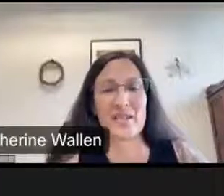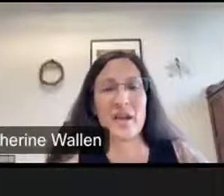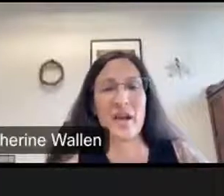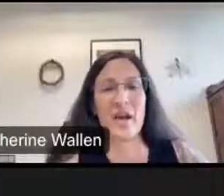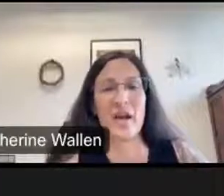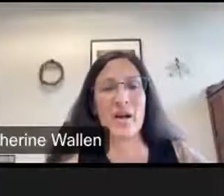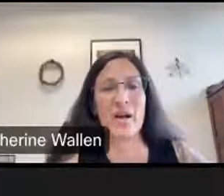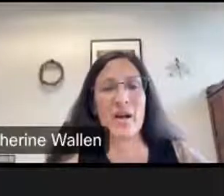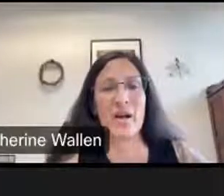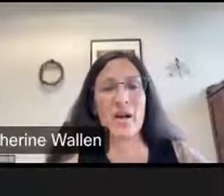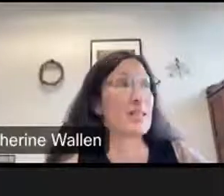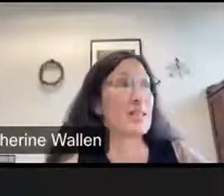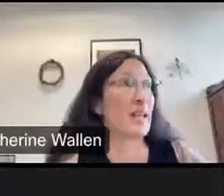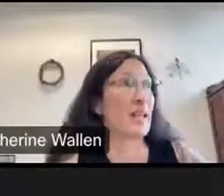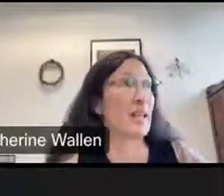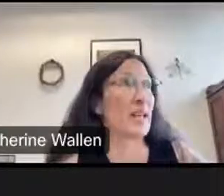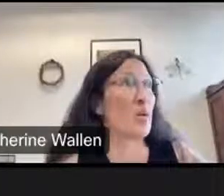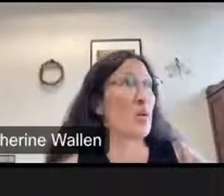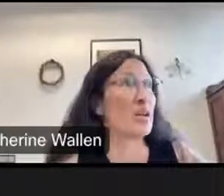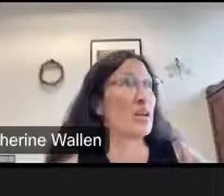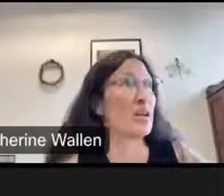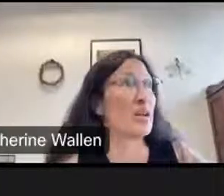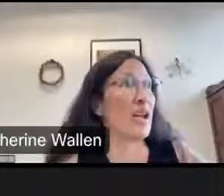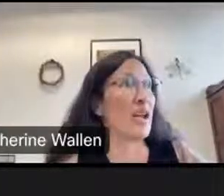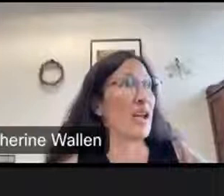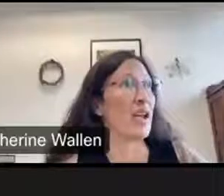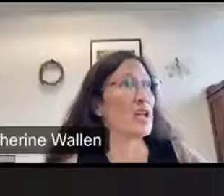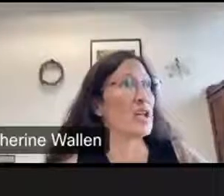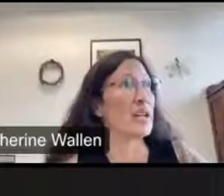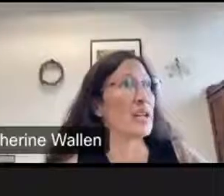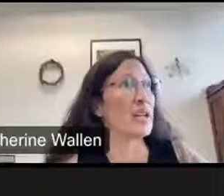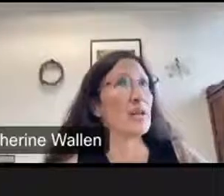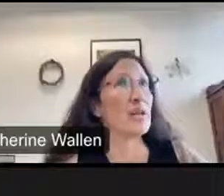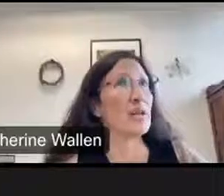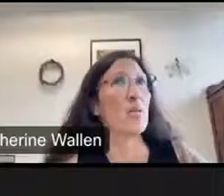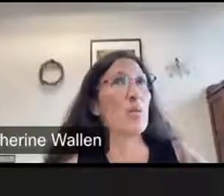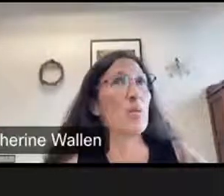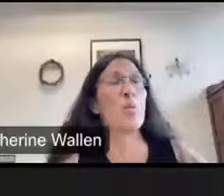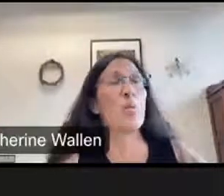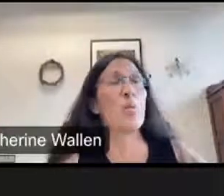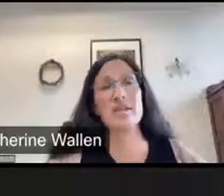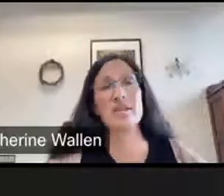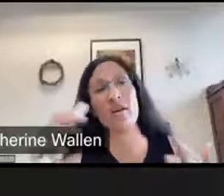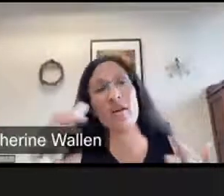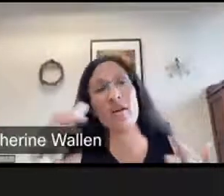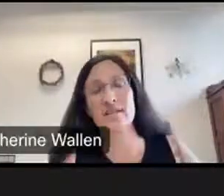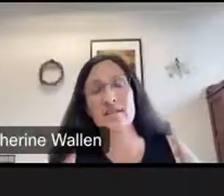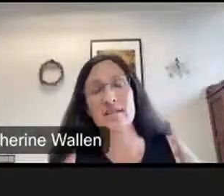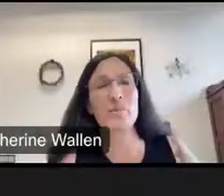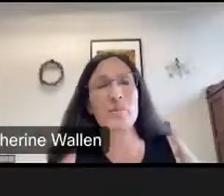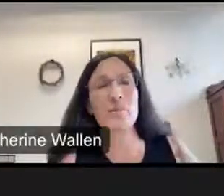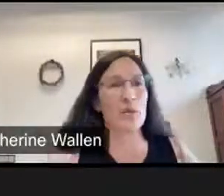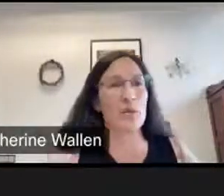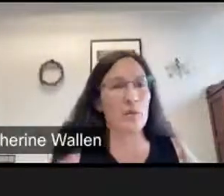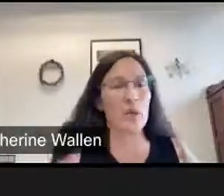us. We're starting to see it play out more and are wondering like what is going on in that sector,